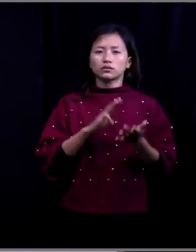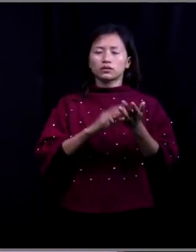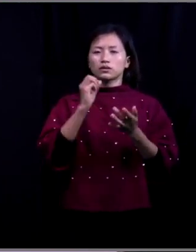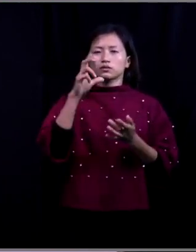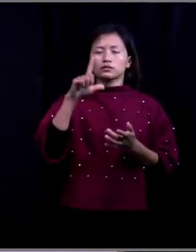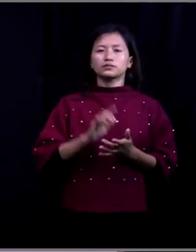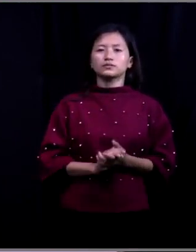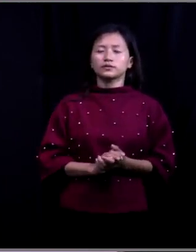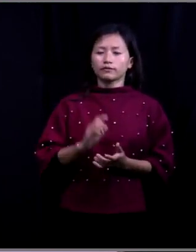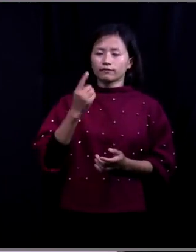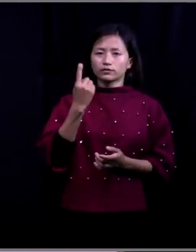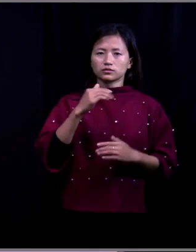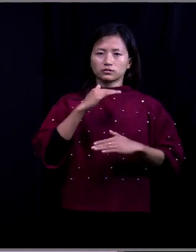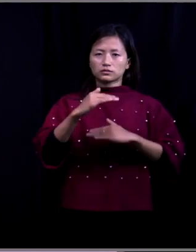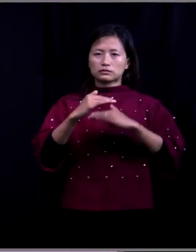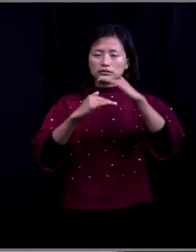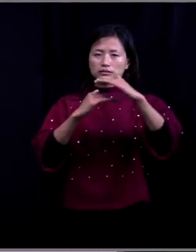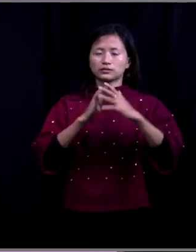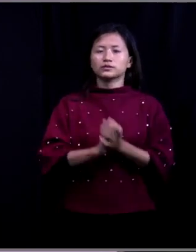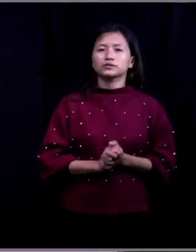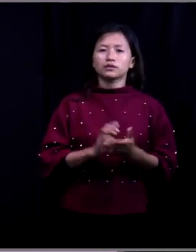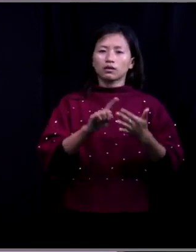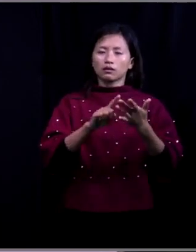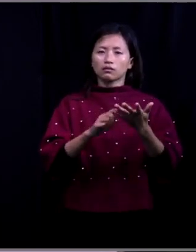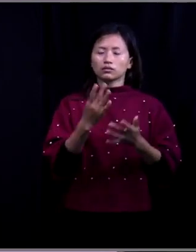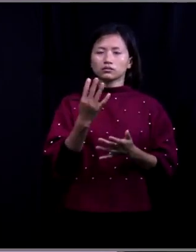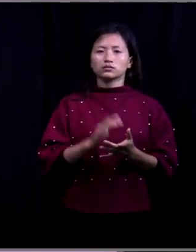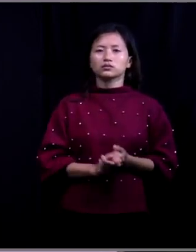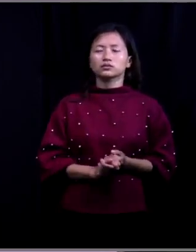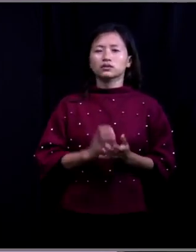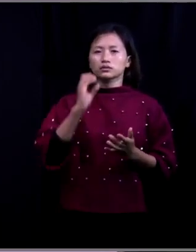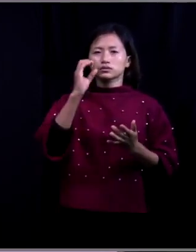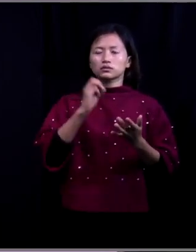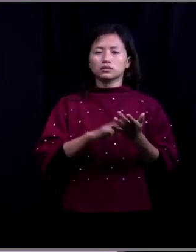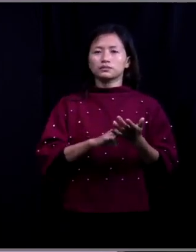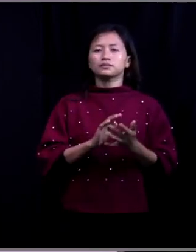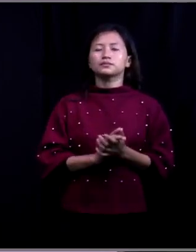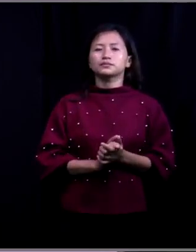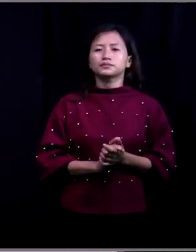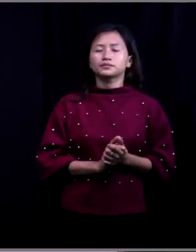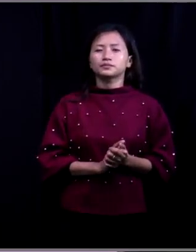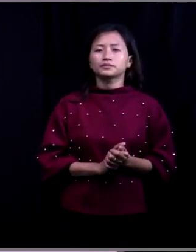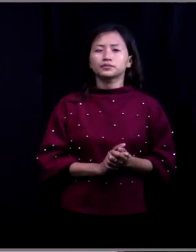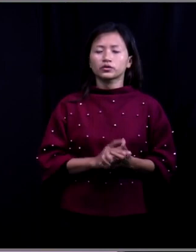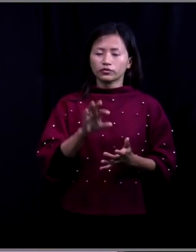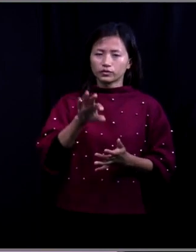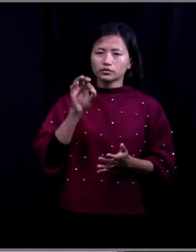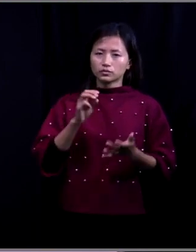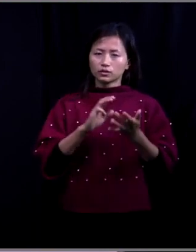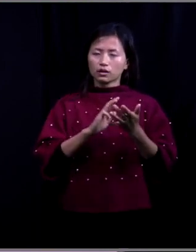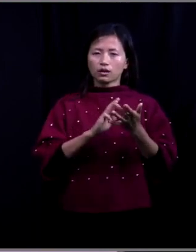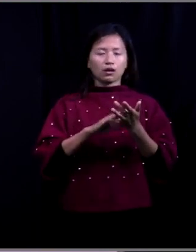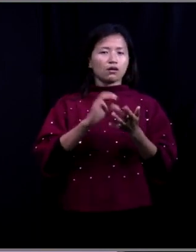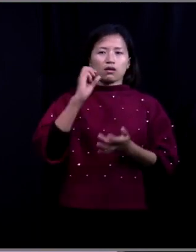So the first step to calculate percentage composition, we find out the molecular mass